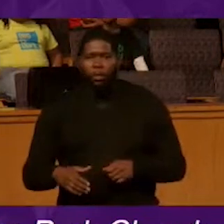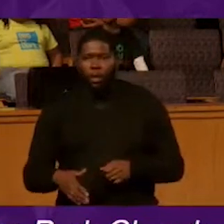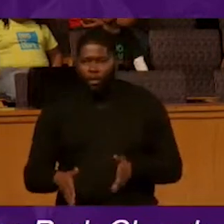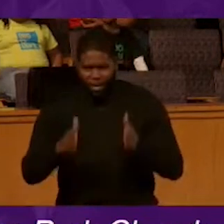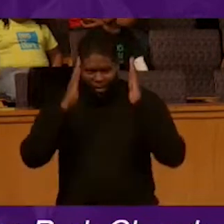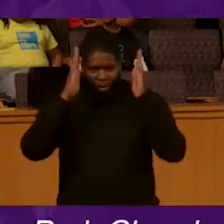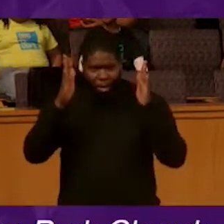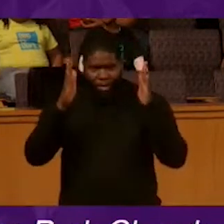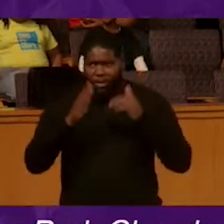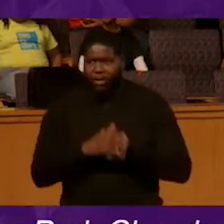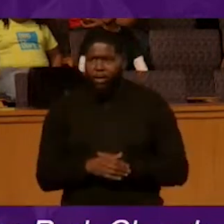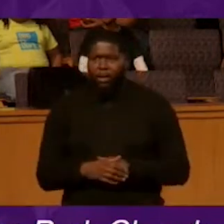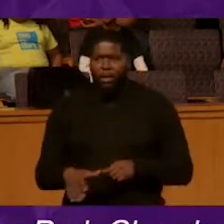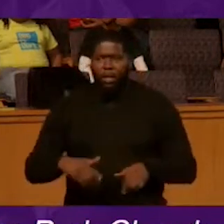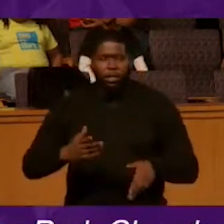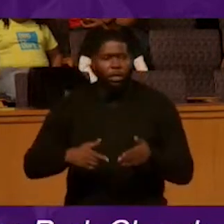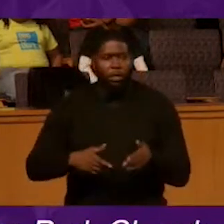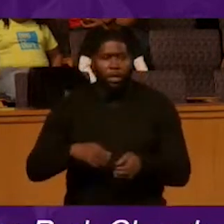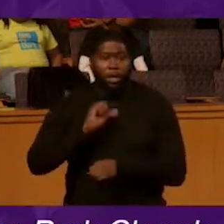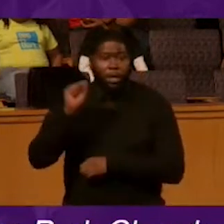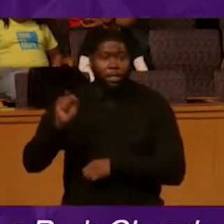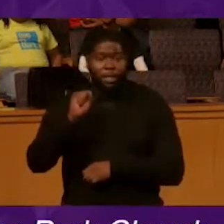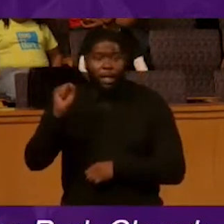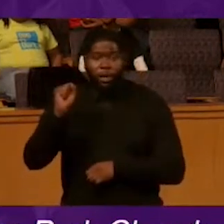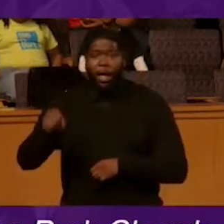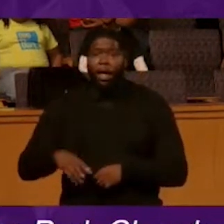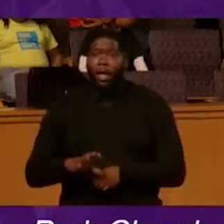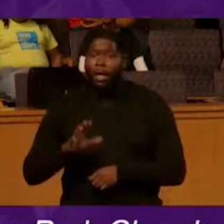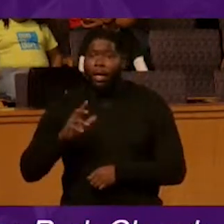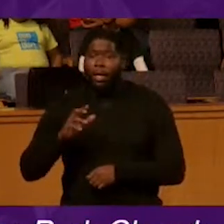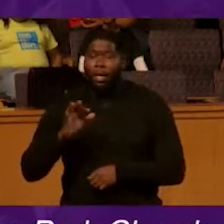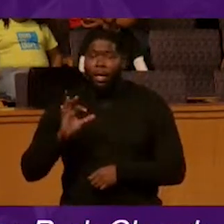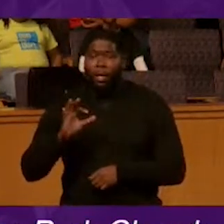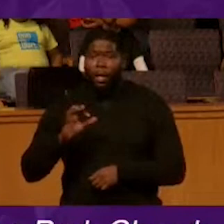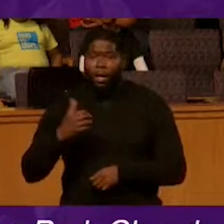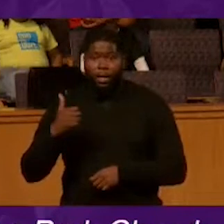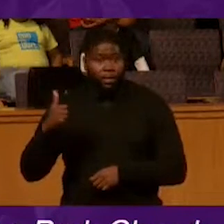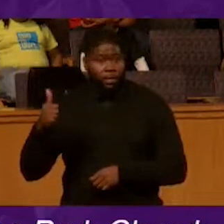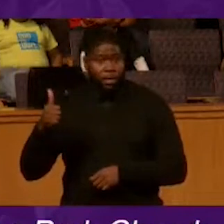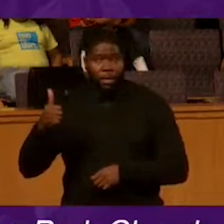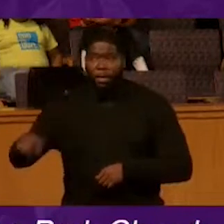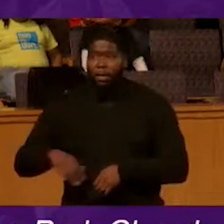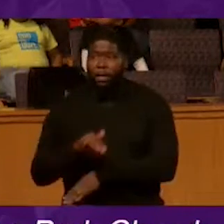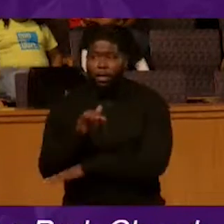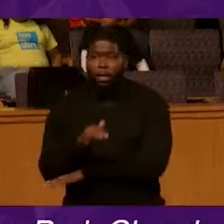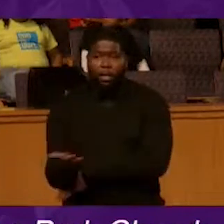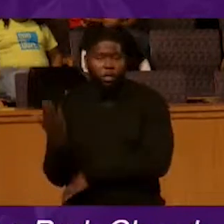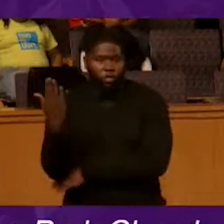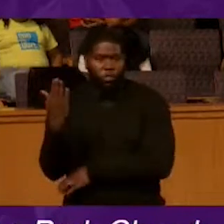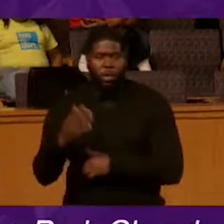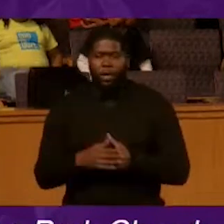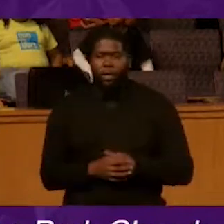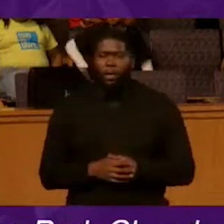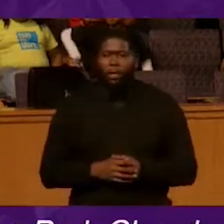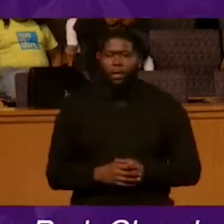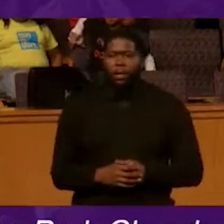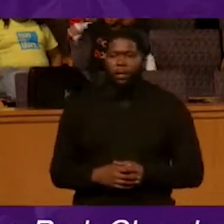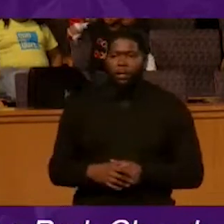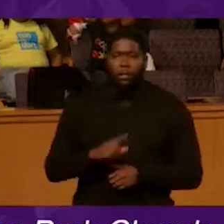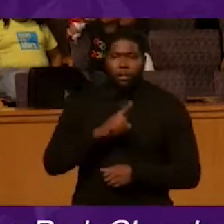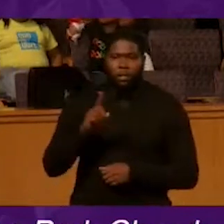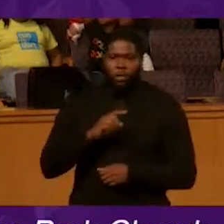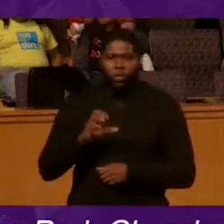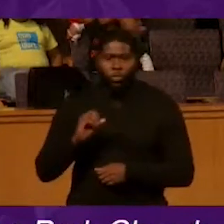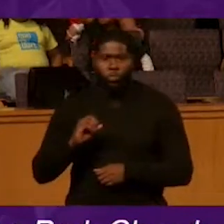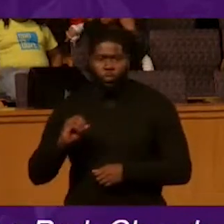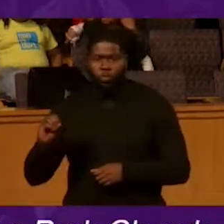information session. That's this coming Saturday at 10 a.m., and that's via Zoom as well. So we want to make sure that you are